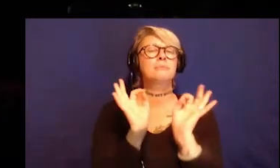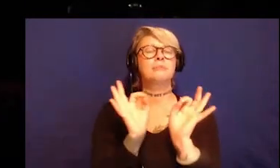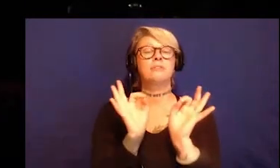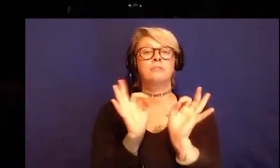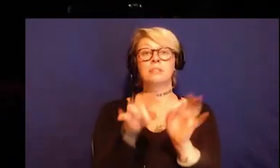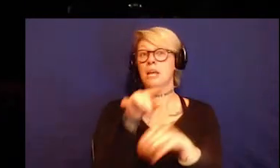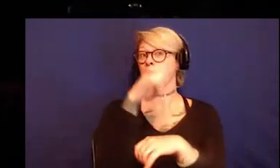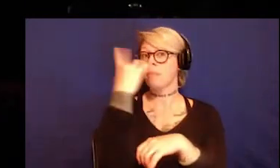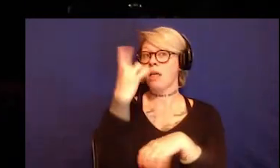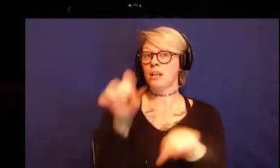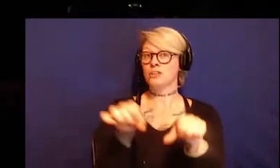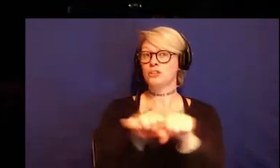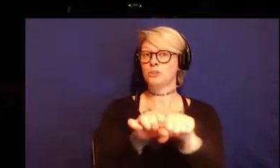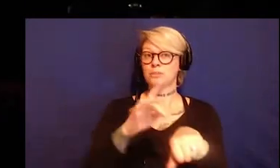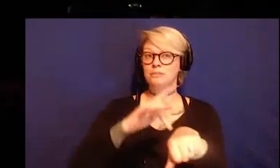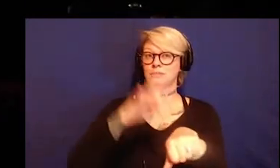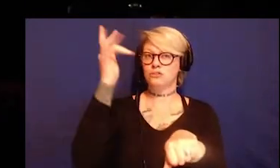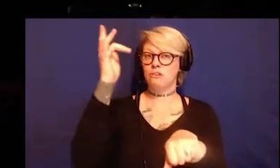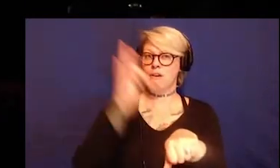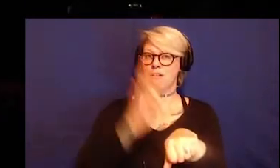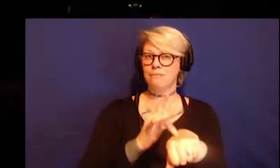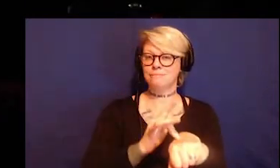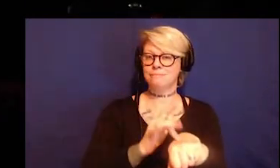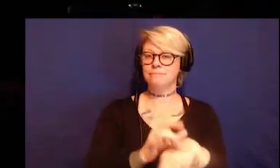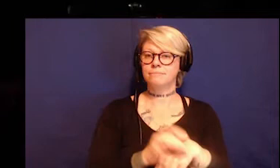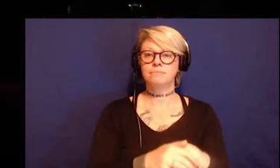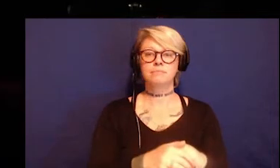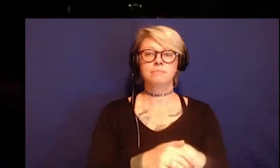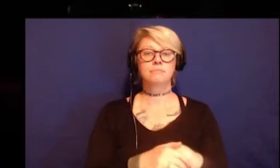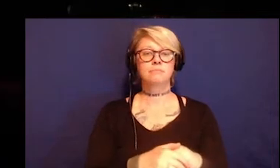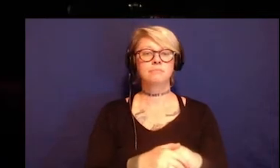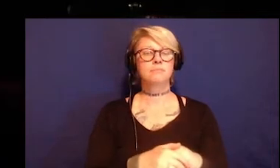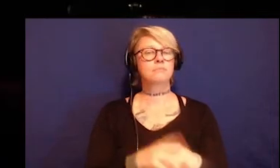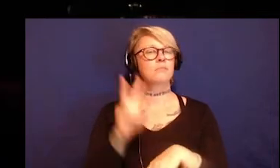are shining. We hear a voiceover.